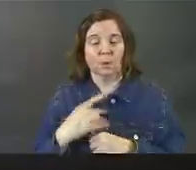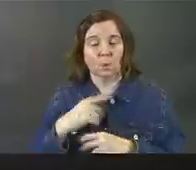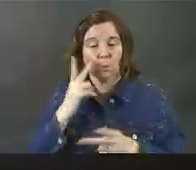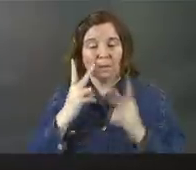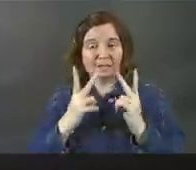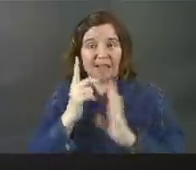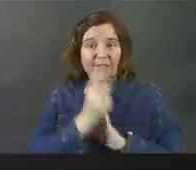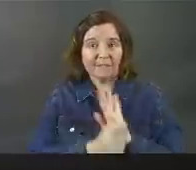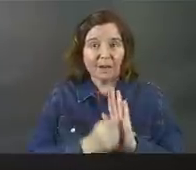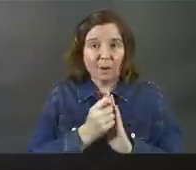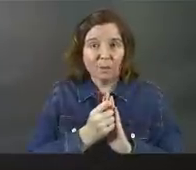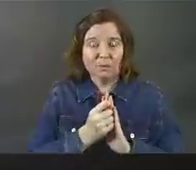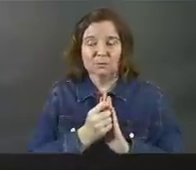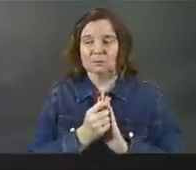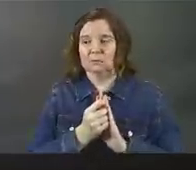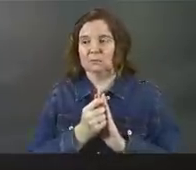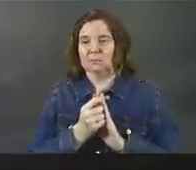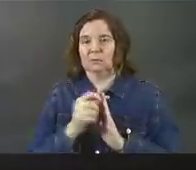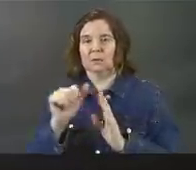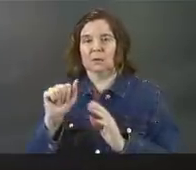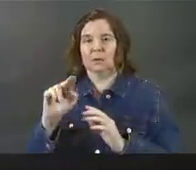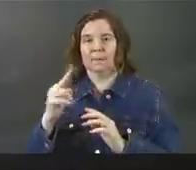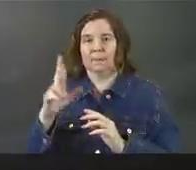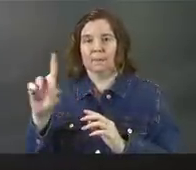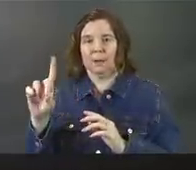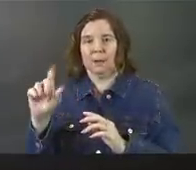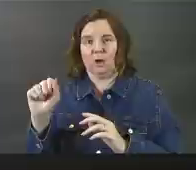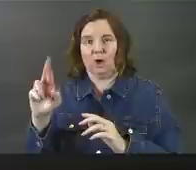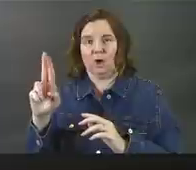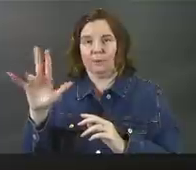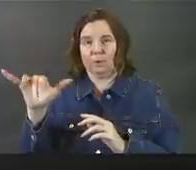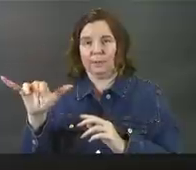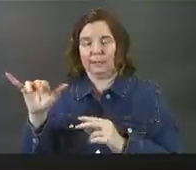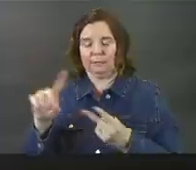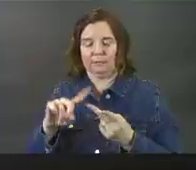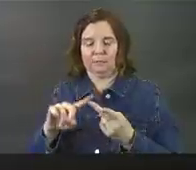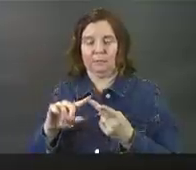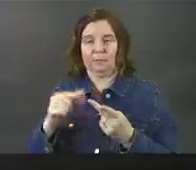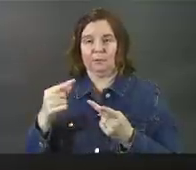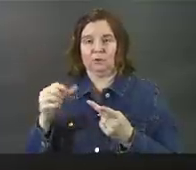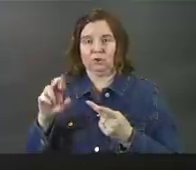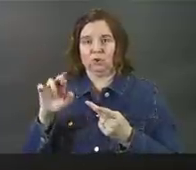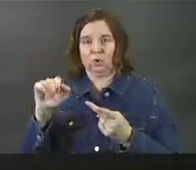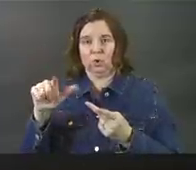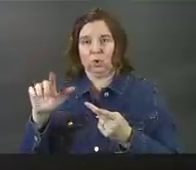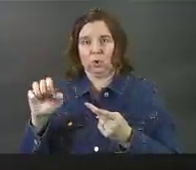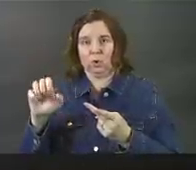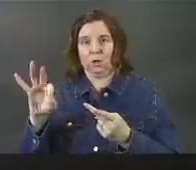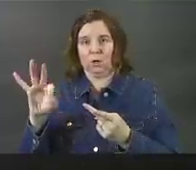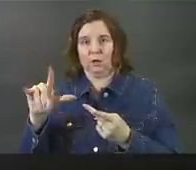We've seen videos, Ahmaud Arbery and George Floyd.